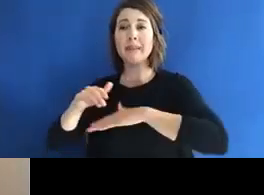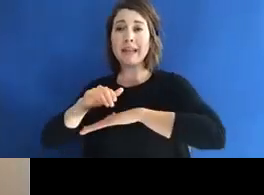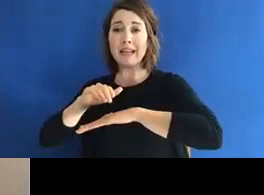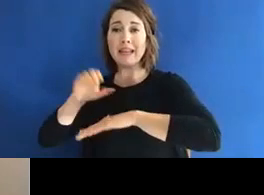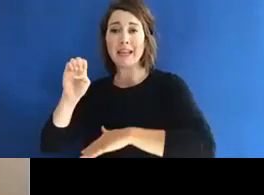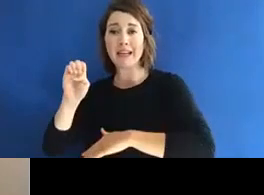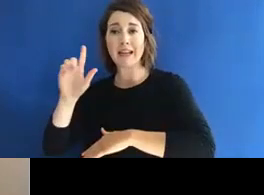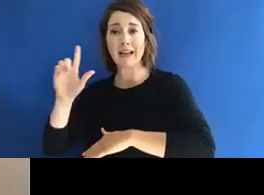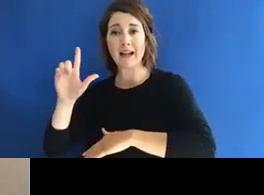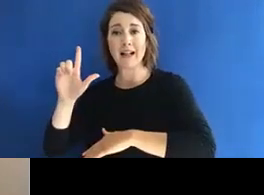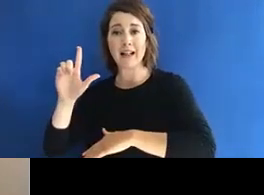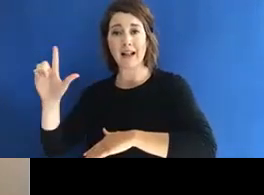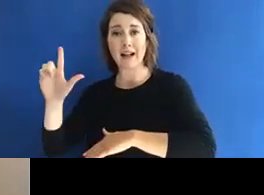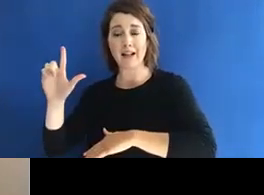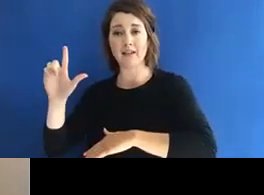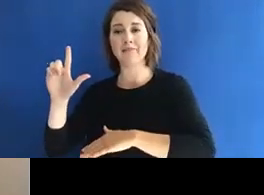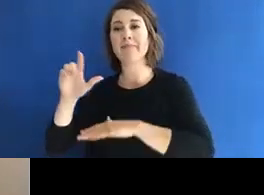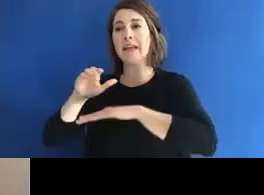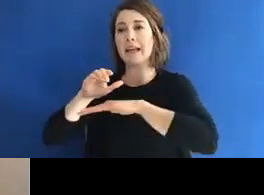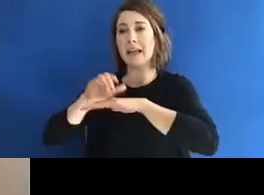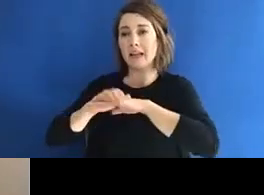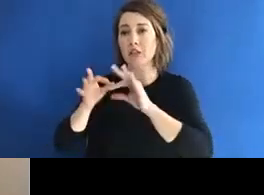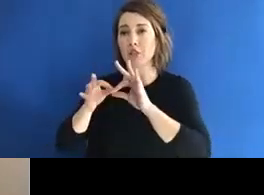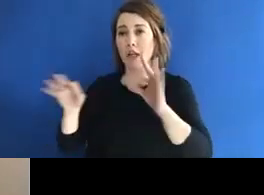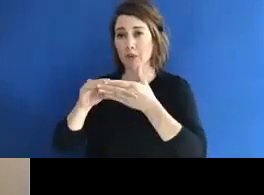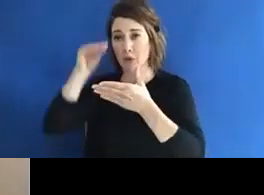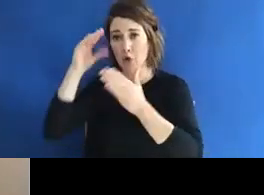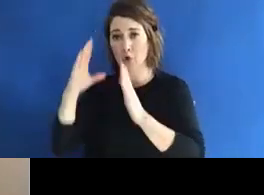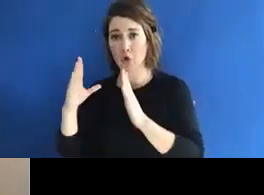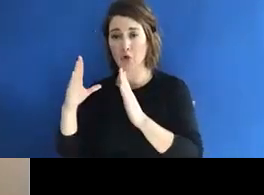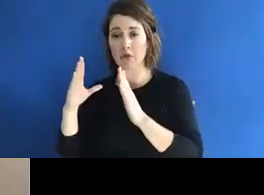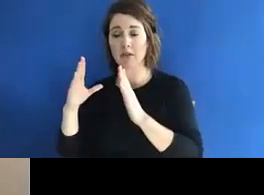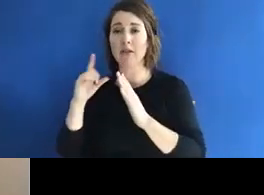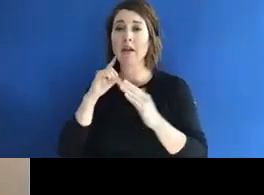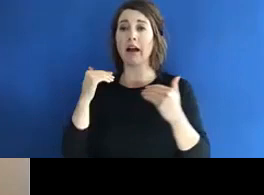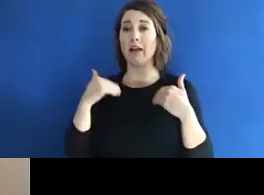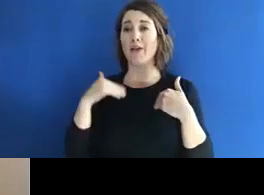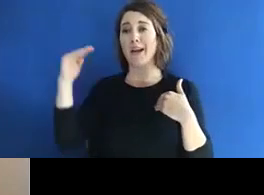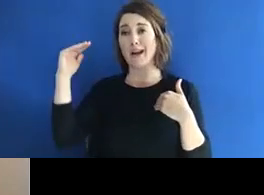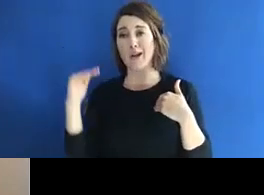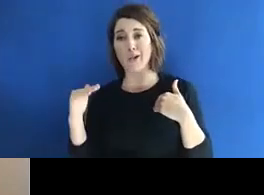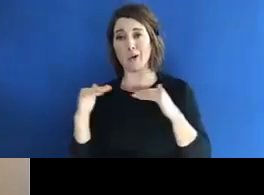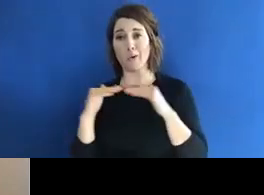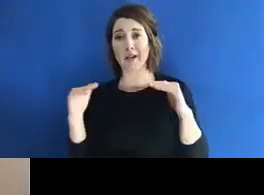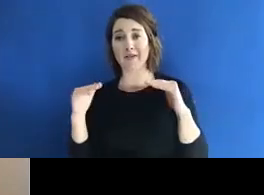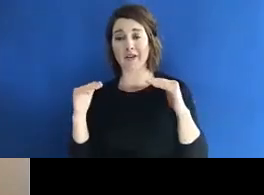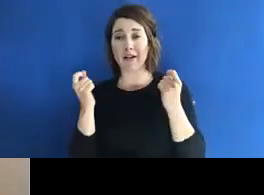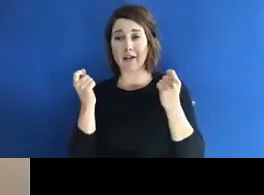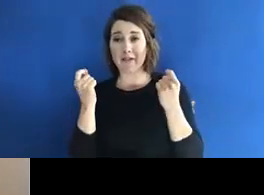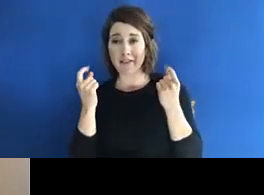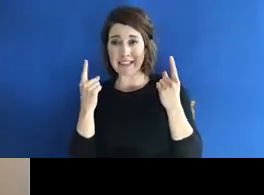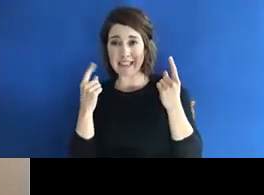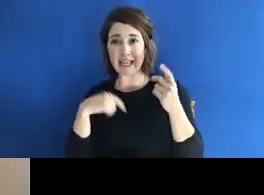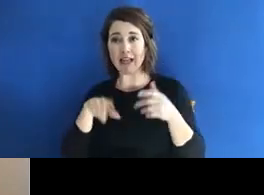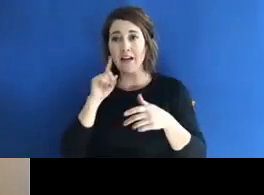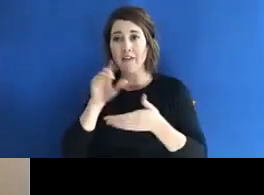They had either low levels of literacy or other cultural barriers. 40% of the participants